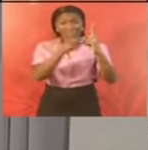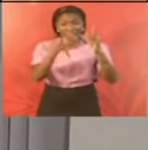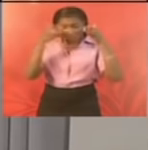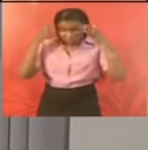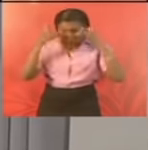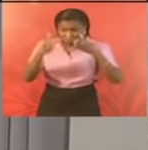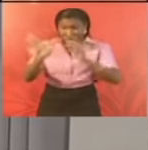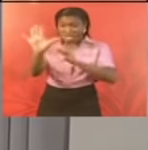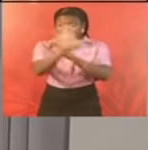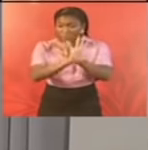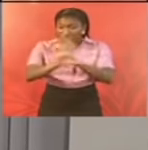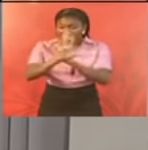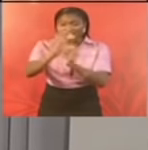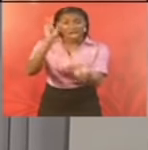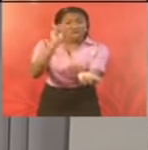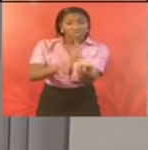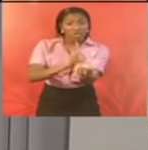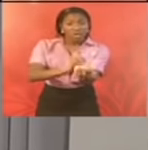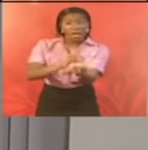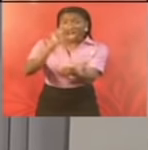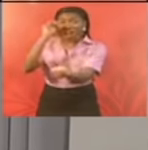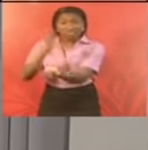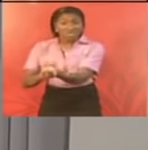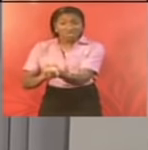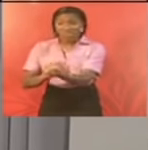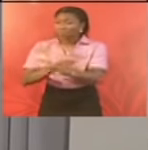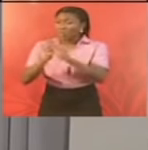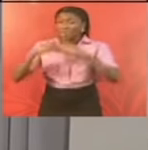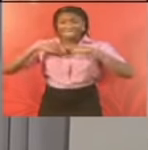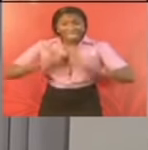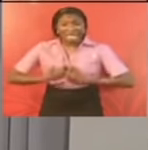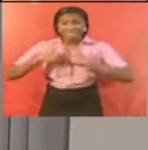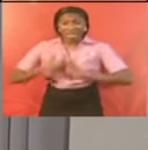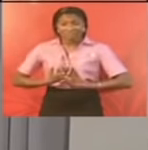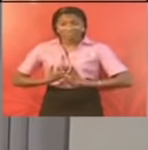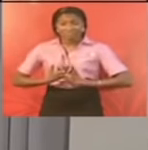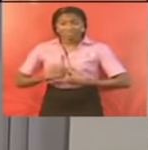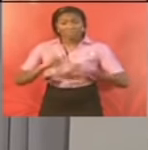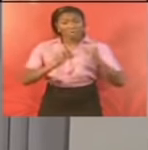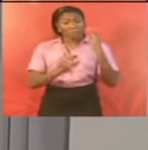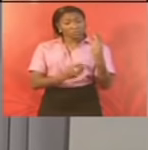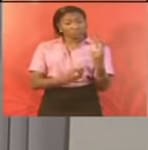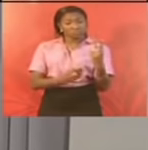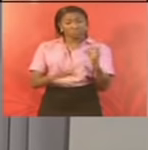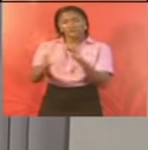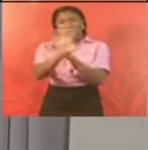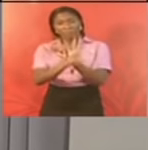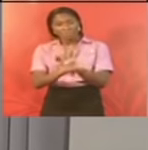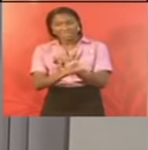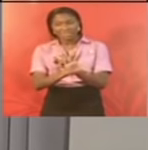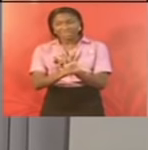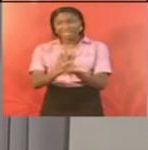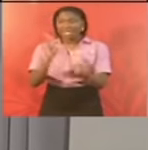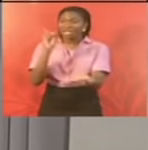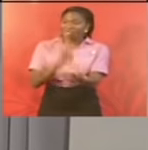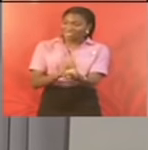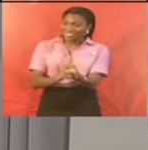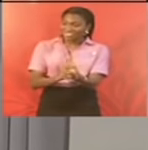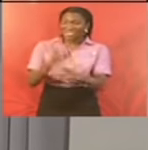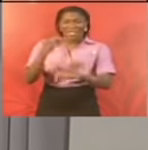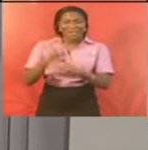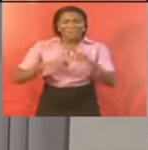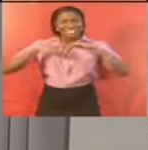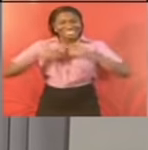healthcare workers from burnout. Number 2 is protecting the healthcare workers from burnout. Number